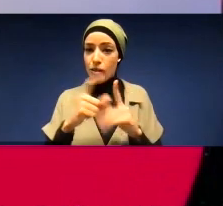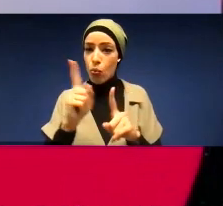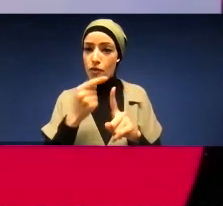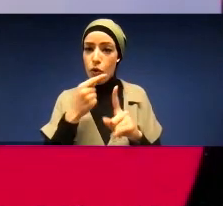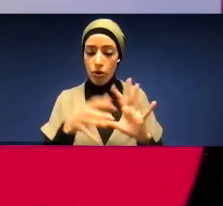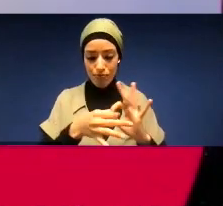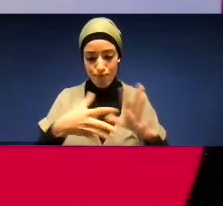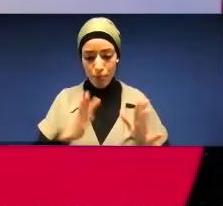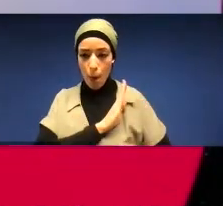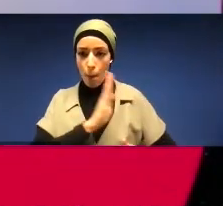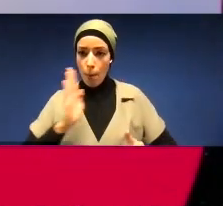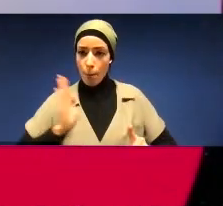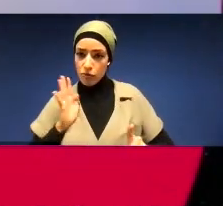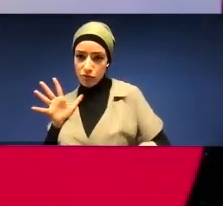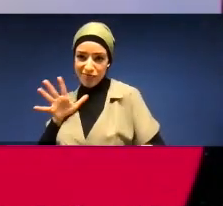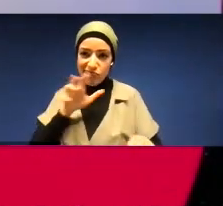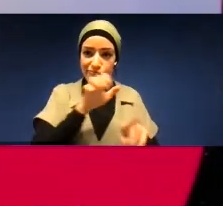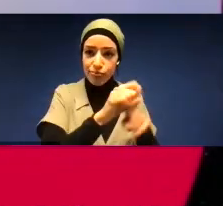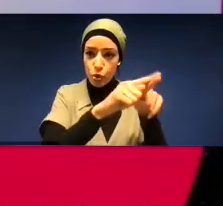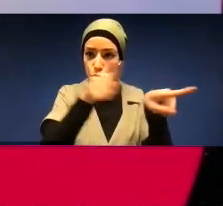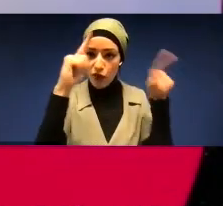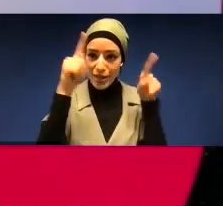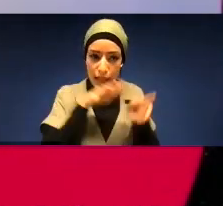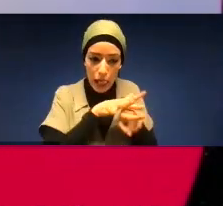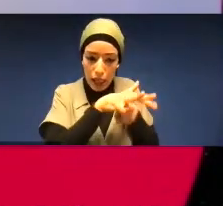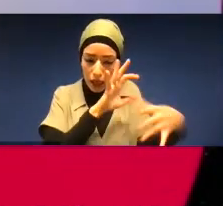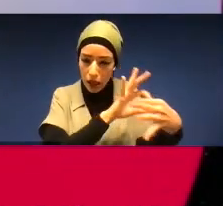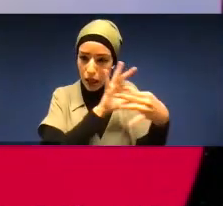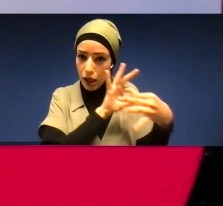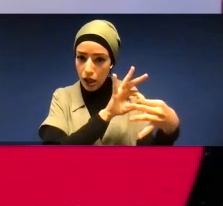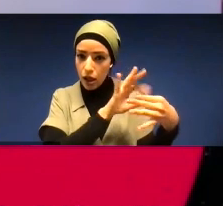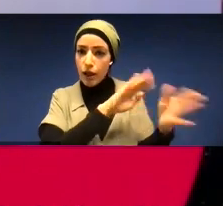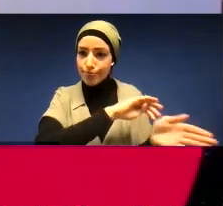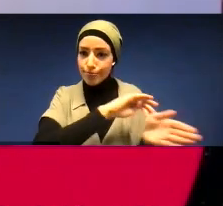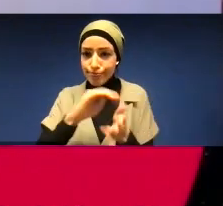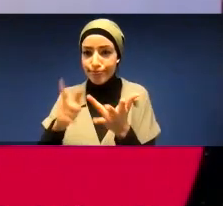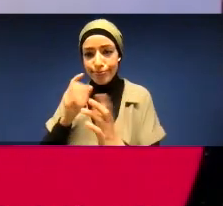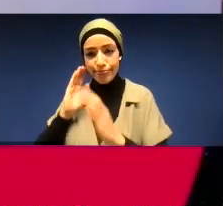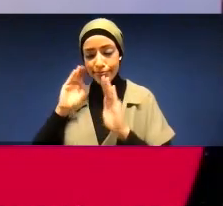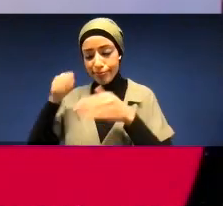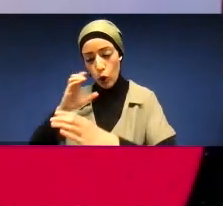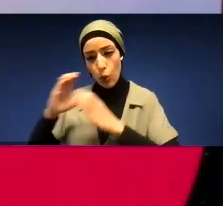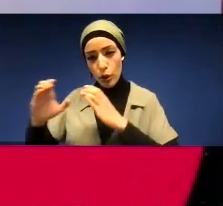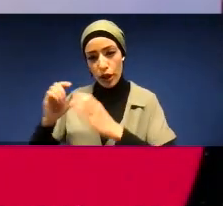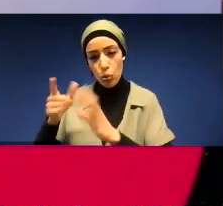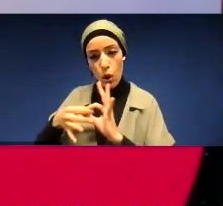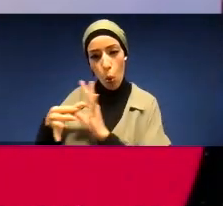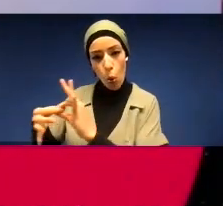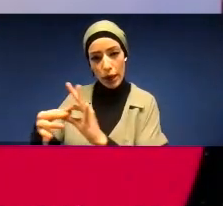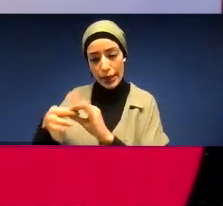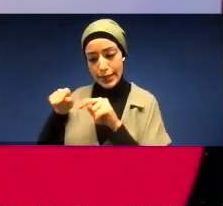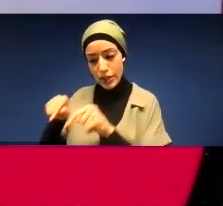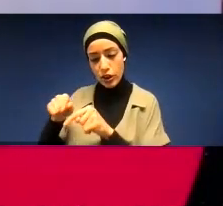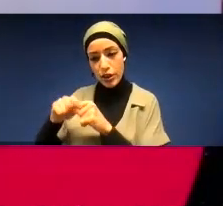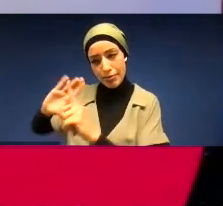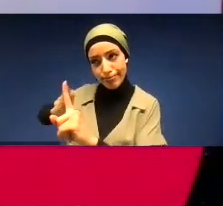trade, militarism, and universities. And on the other hand, I do the communications for an organization whose sole purpose is to put women of